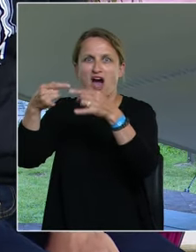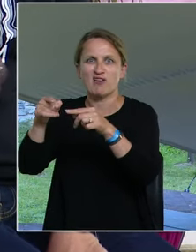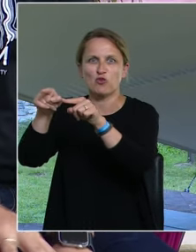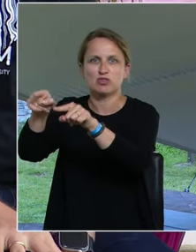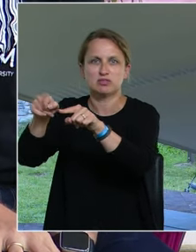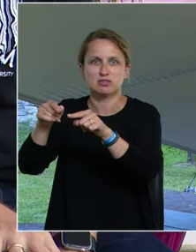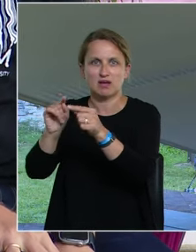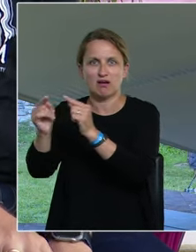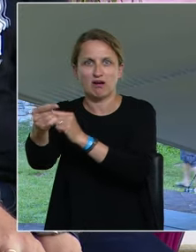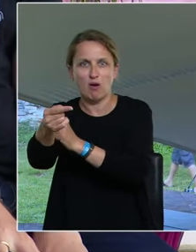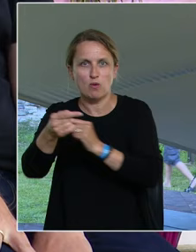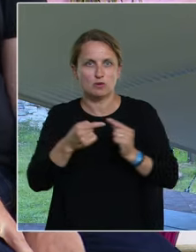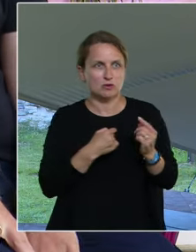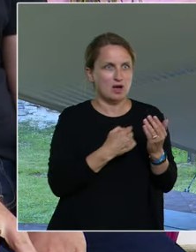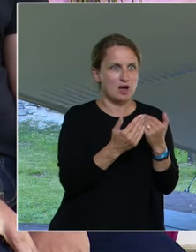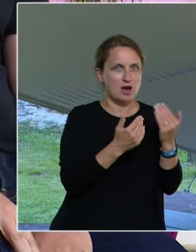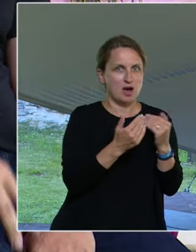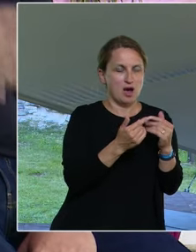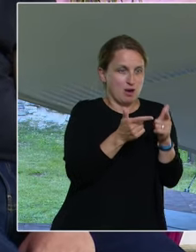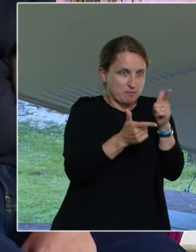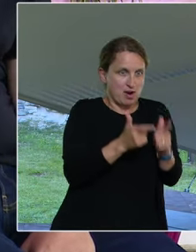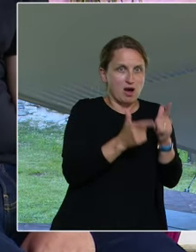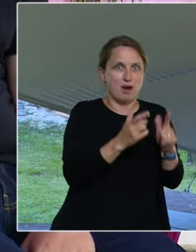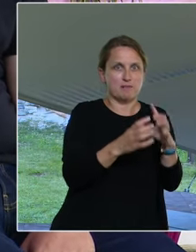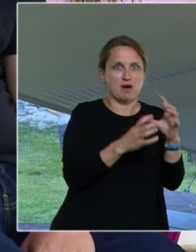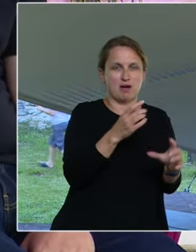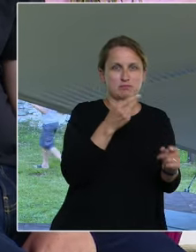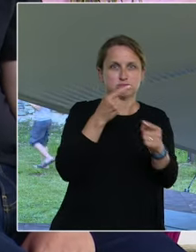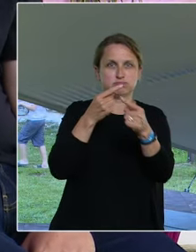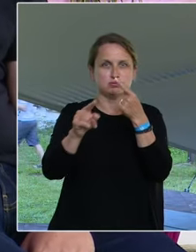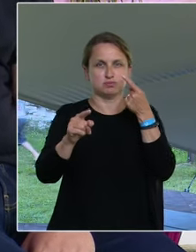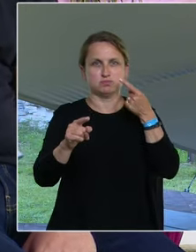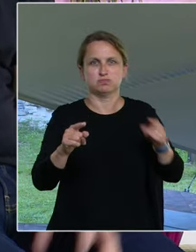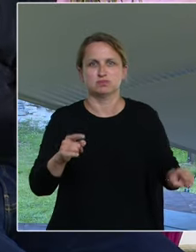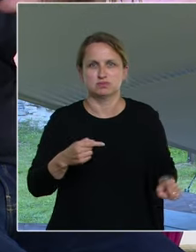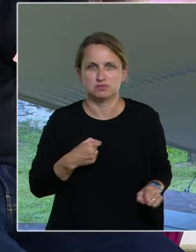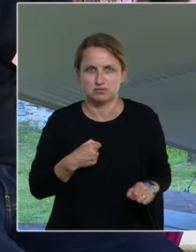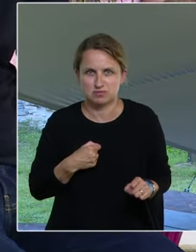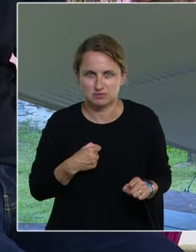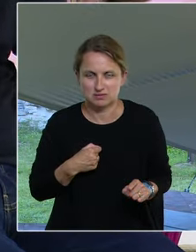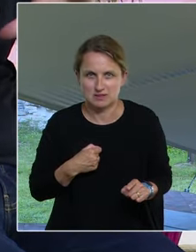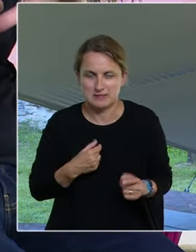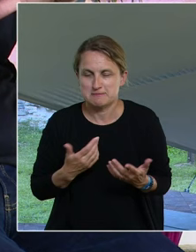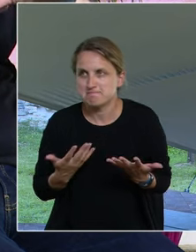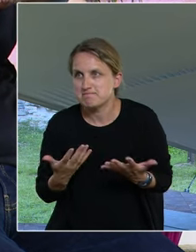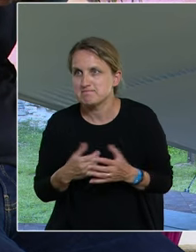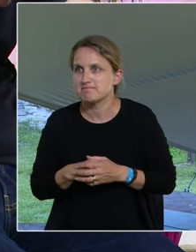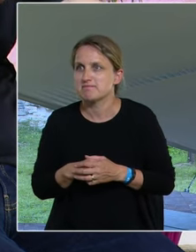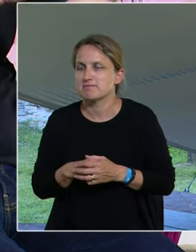traditional strange questions. So I get police-wise, the question comes: